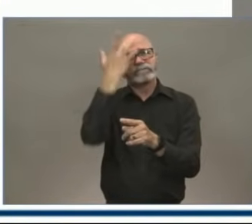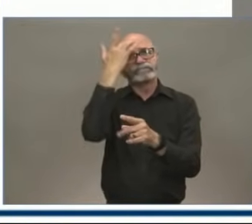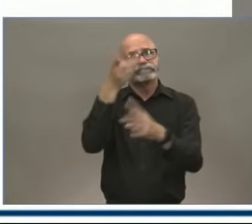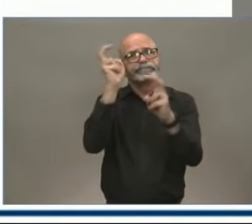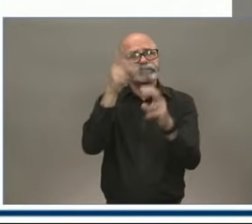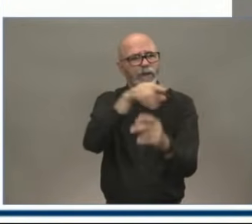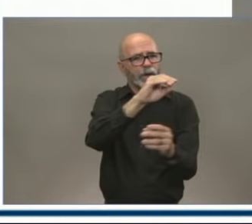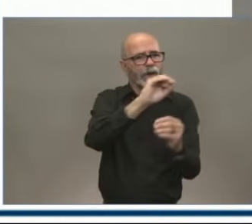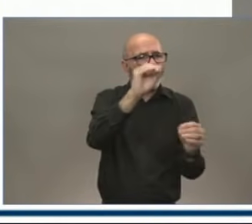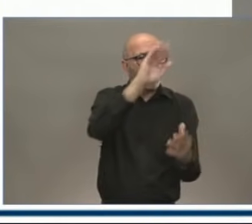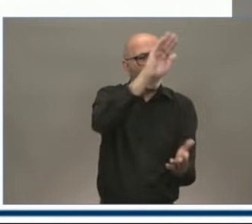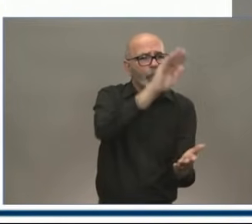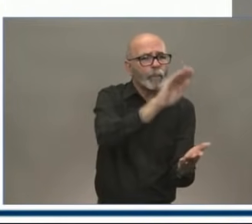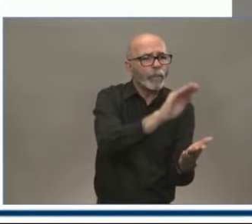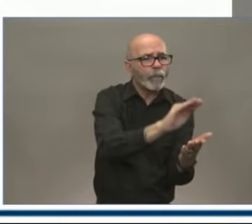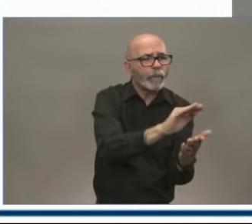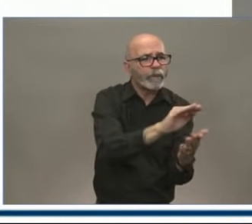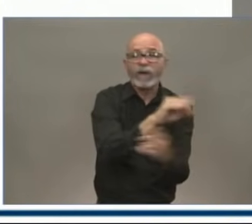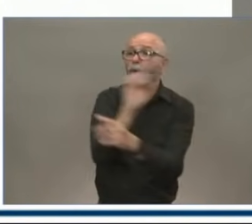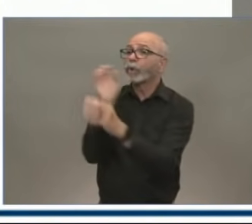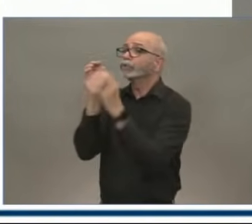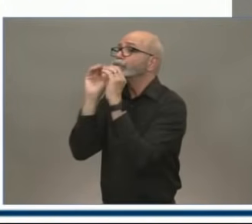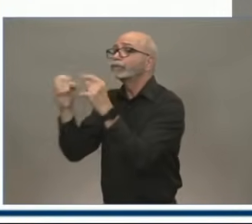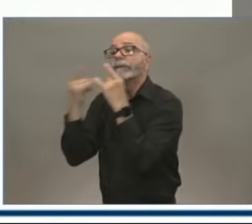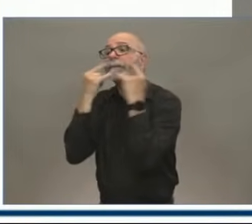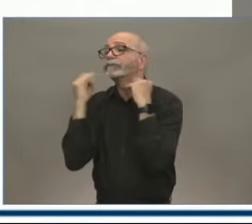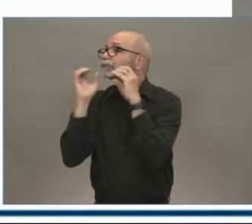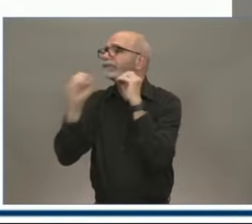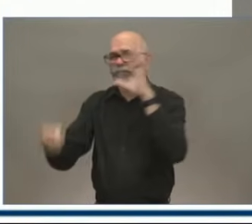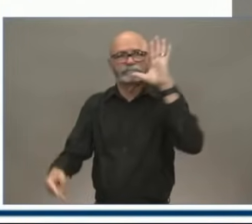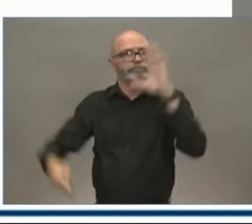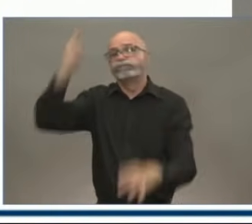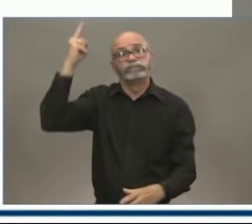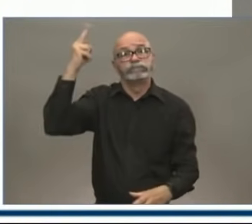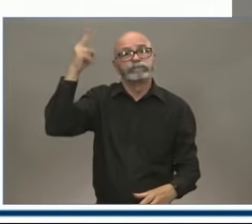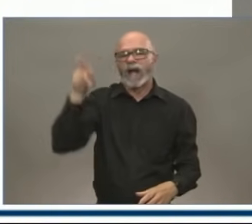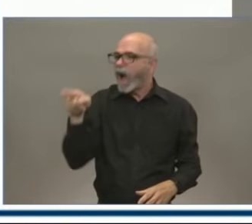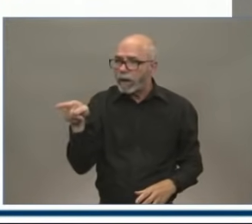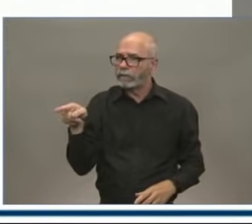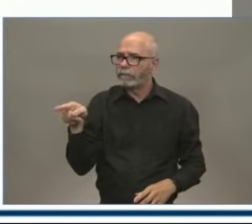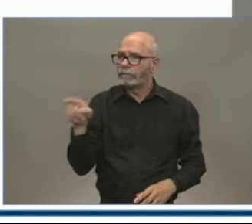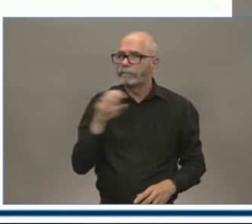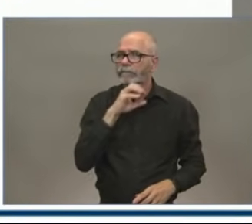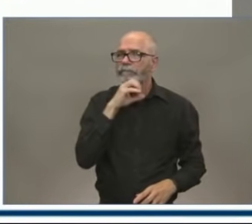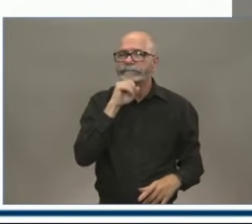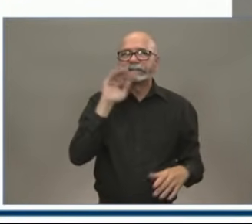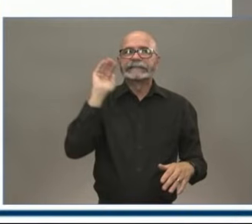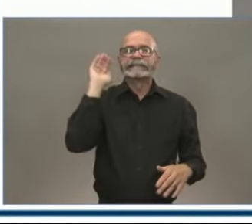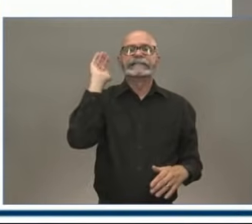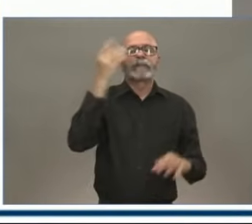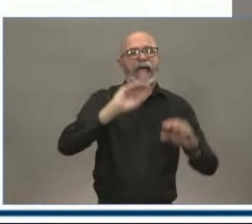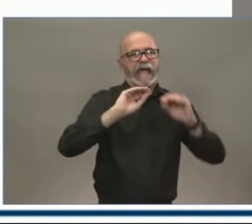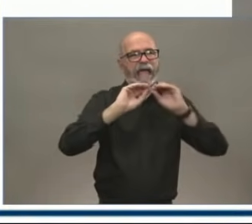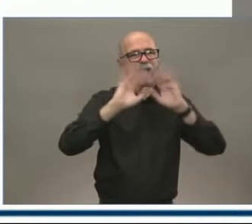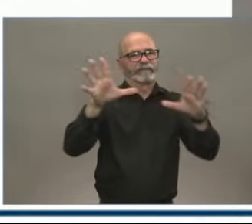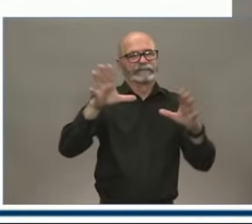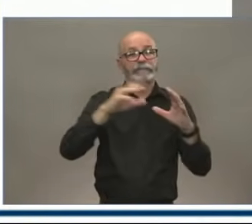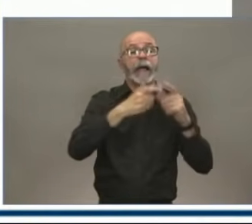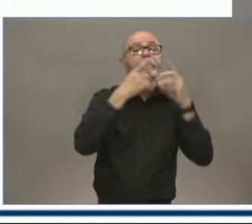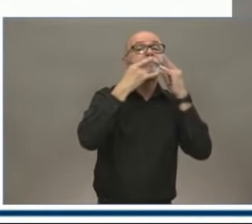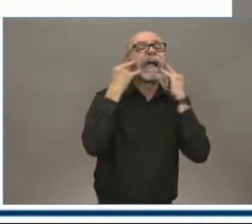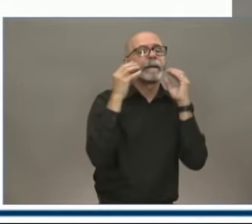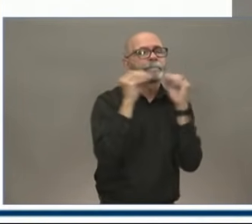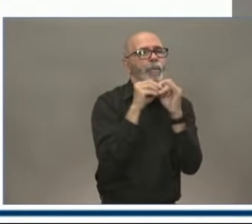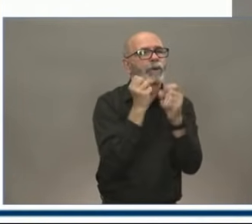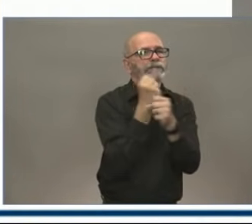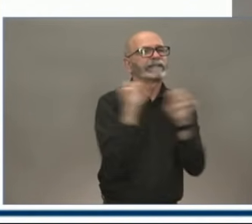the counties that did not require masks to be worn. It's clear masks work. They're a necessary part of